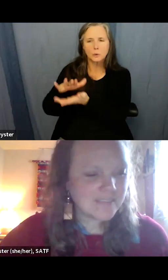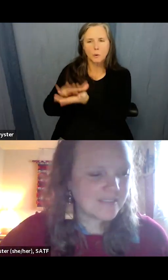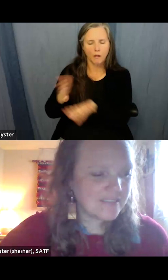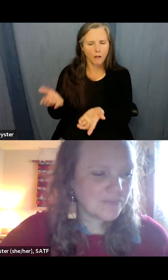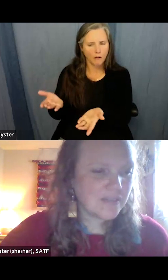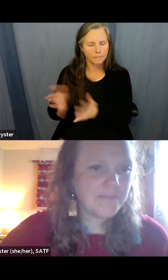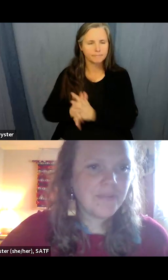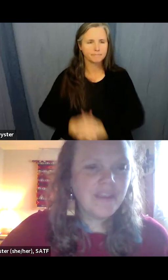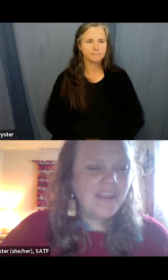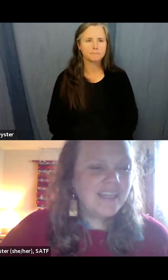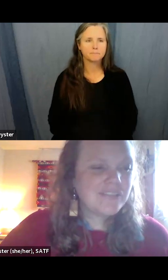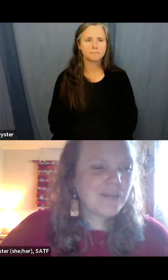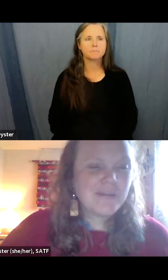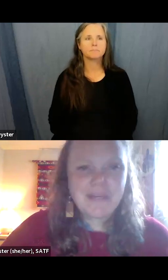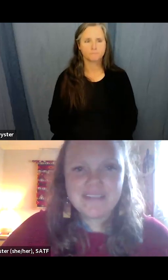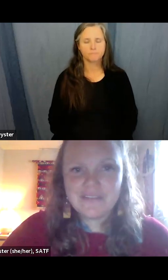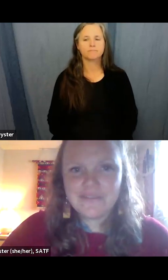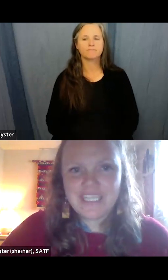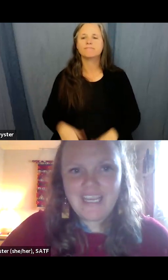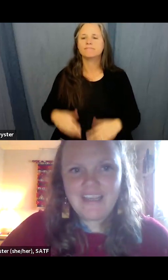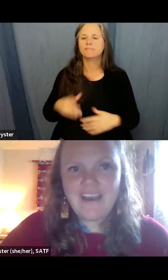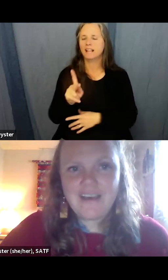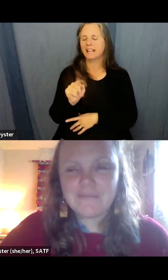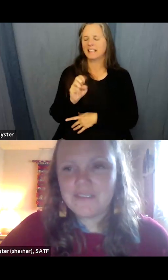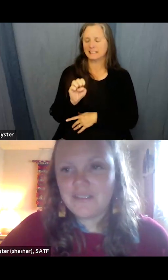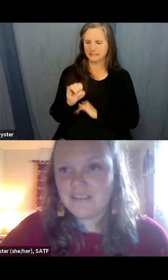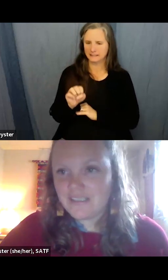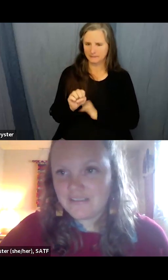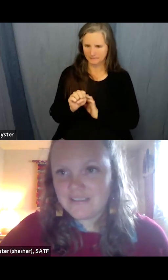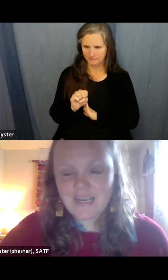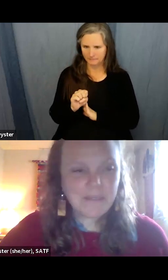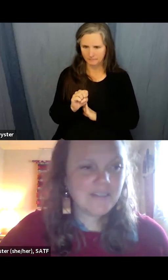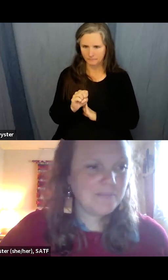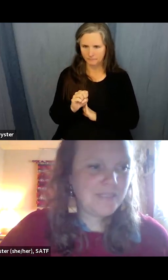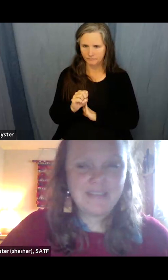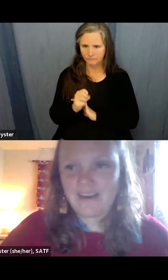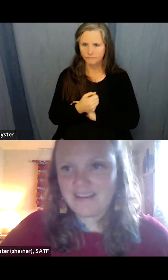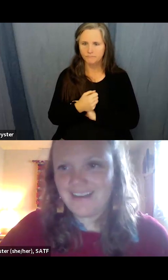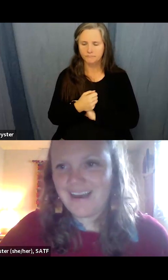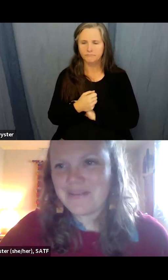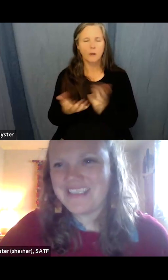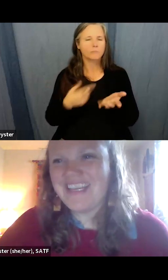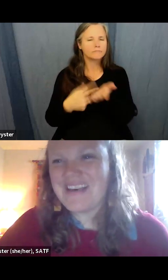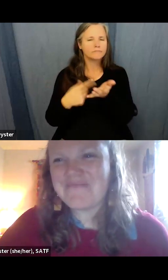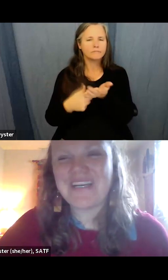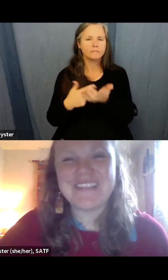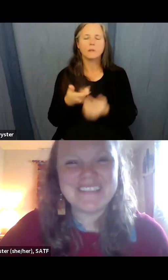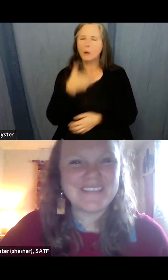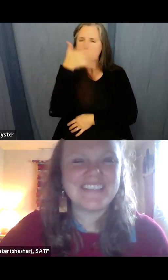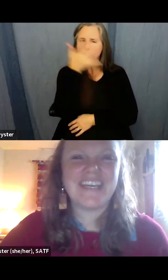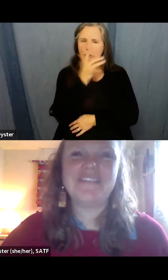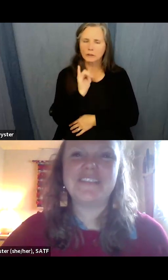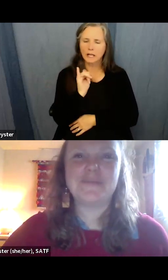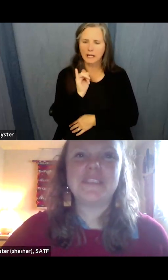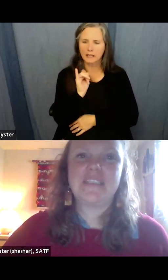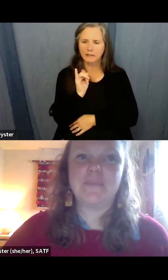those processes as well. And so I want to pass it over to Kate, so y'all can stop hearing me talk, but also